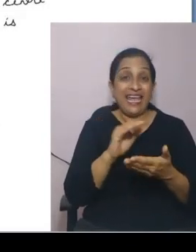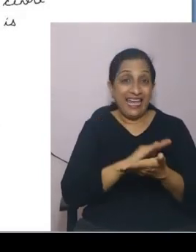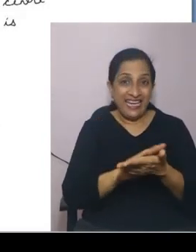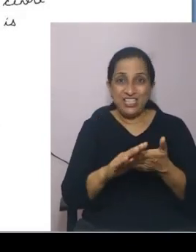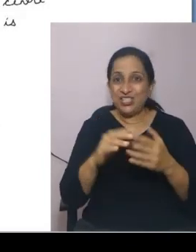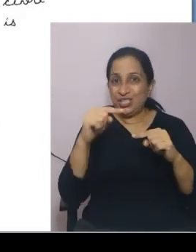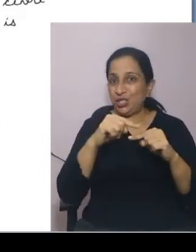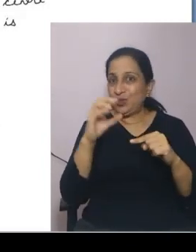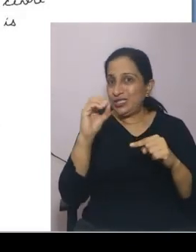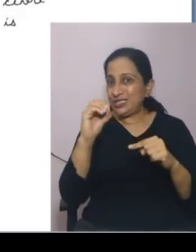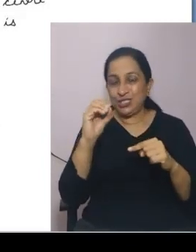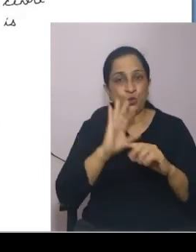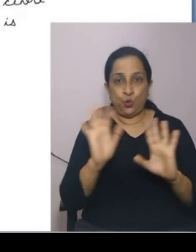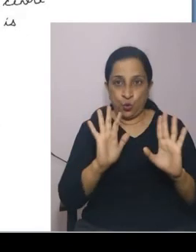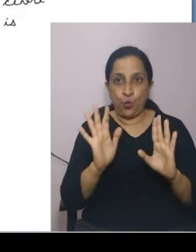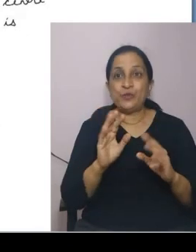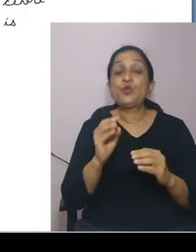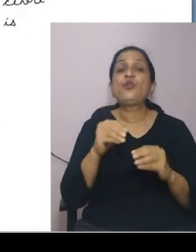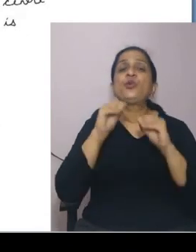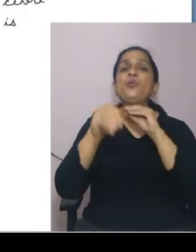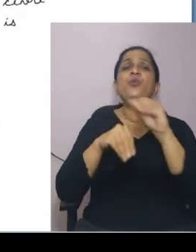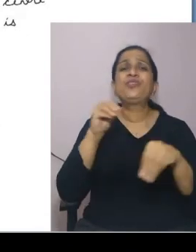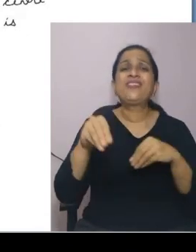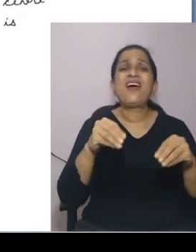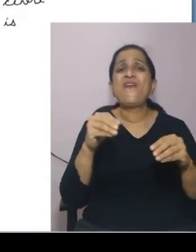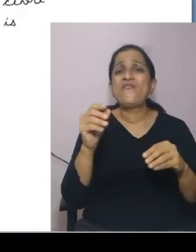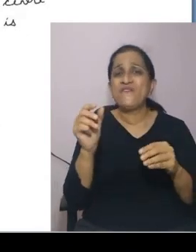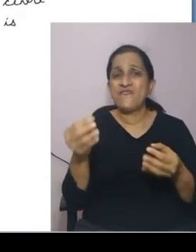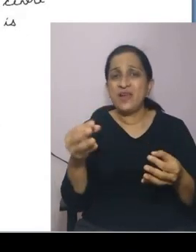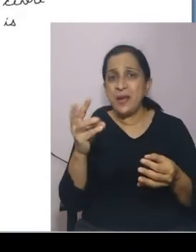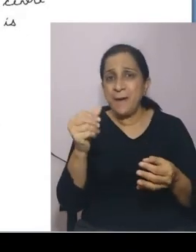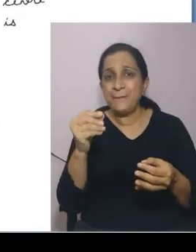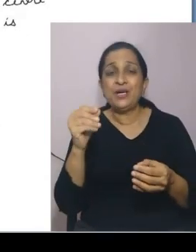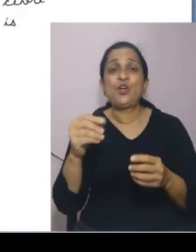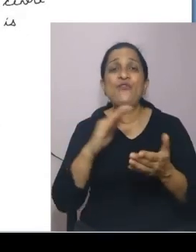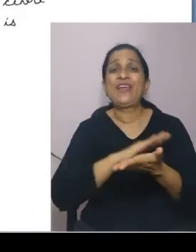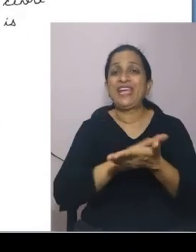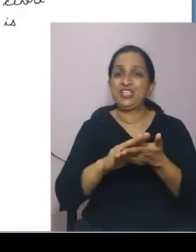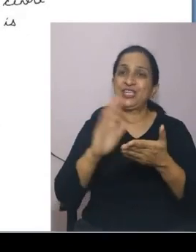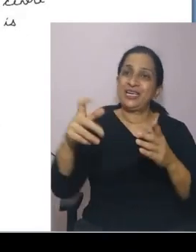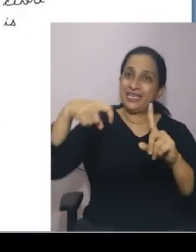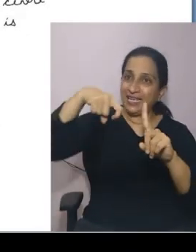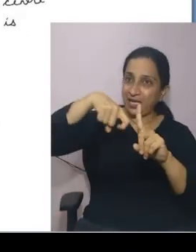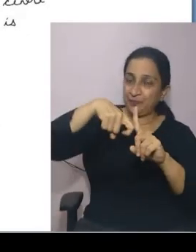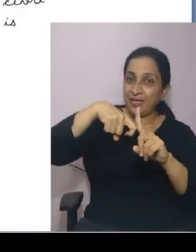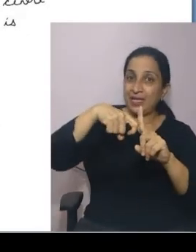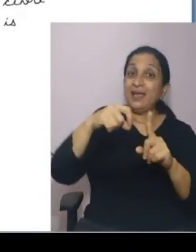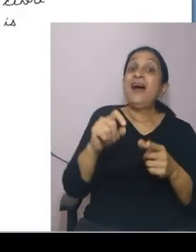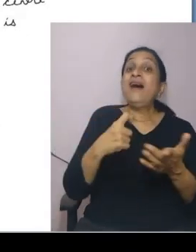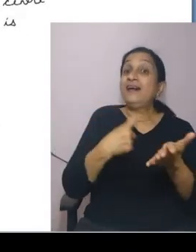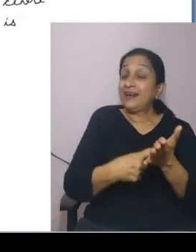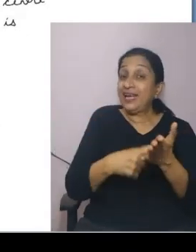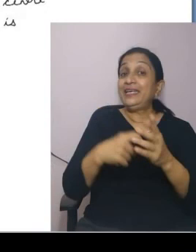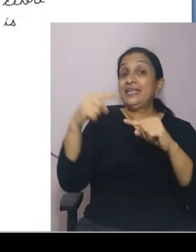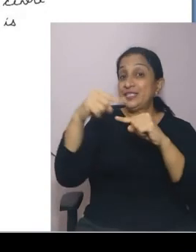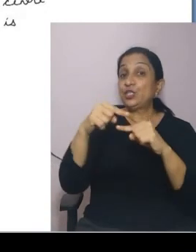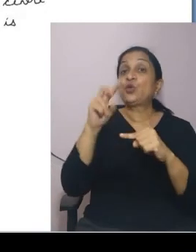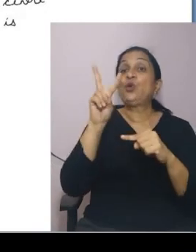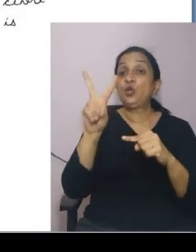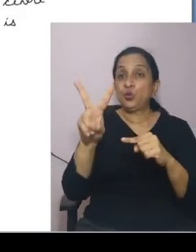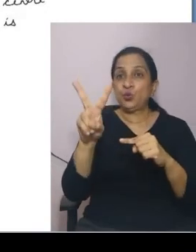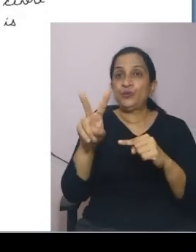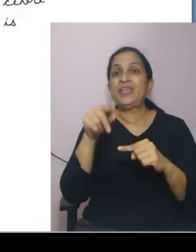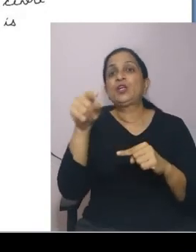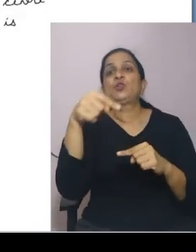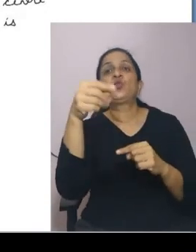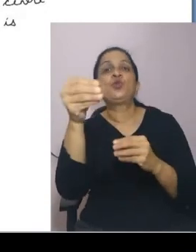put the value of h and k here. So this becomes the equation. Instead of radius, you put 2 centimeters, there is